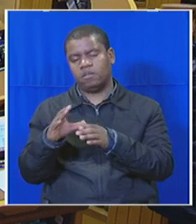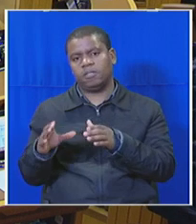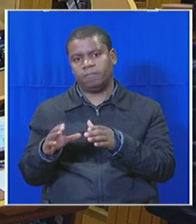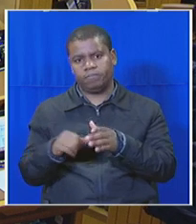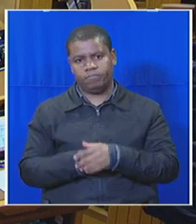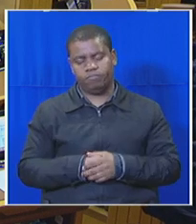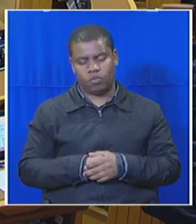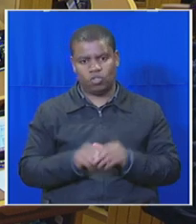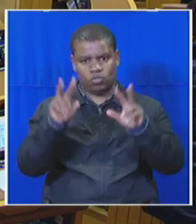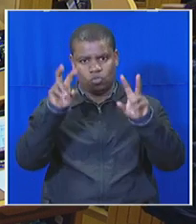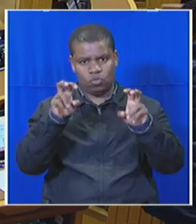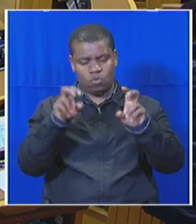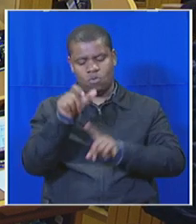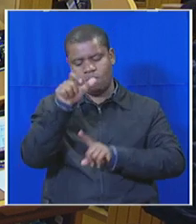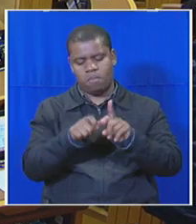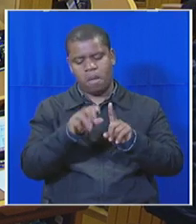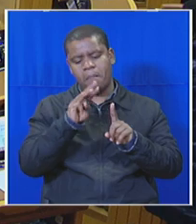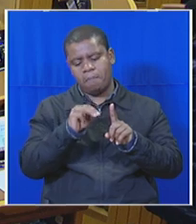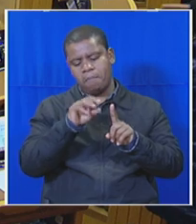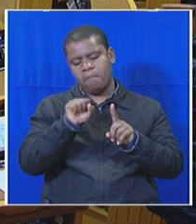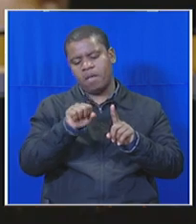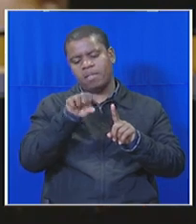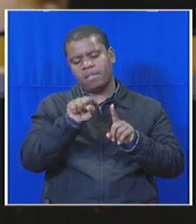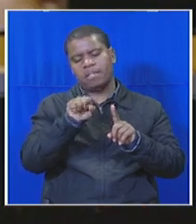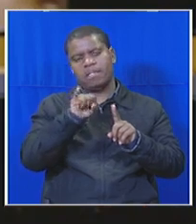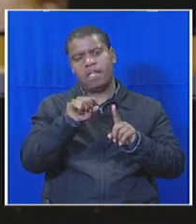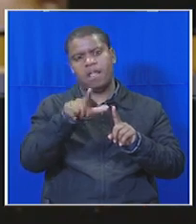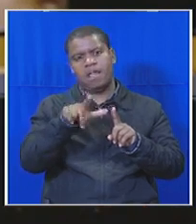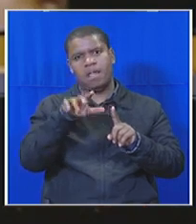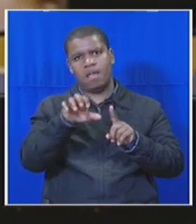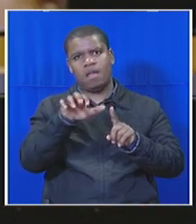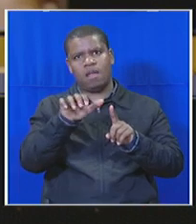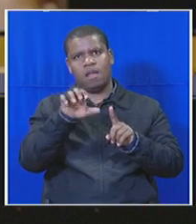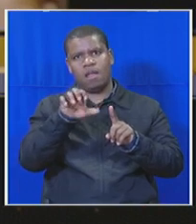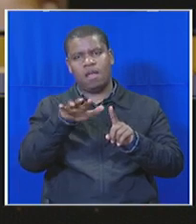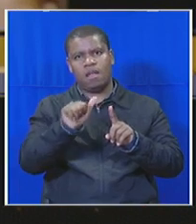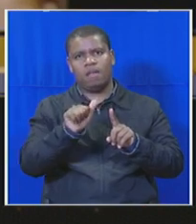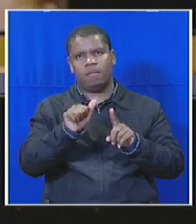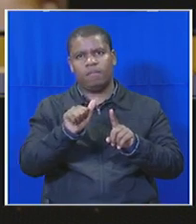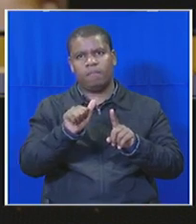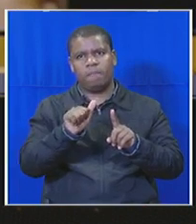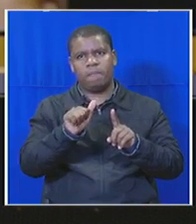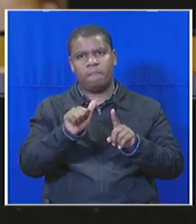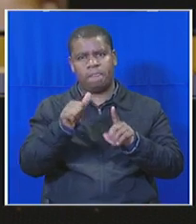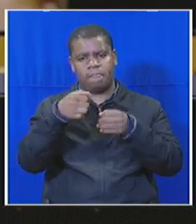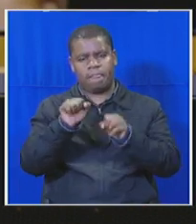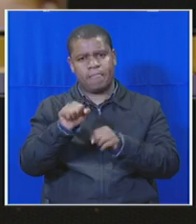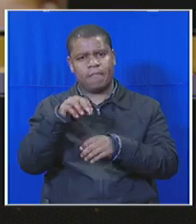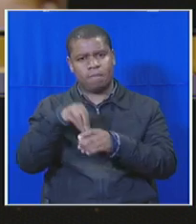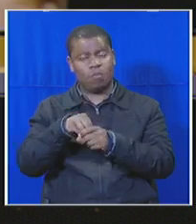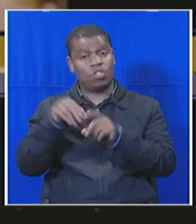on Commissar Chair Masilela. I want to say that Comrade Chair was a cadre of a special